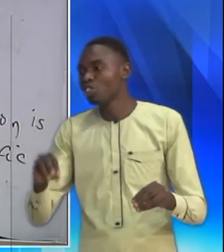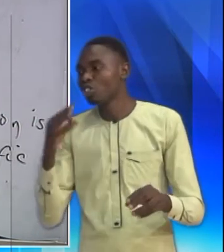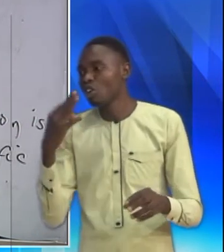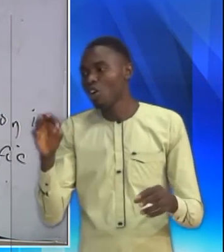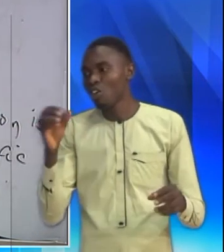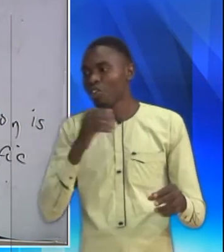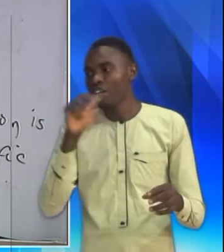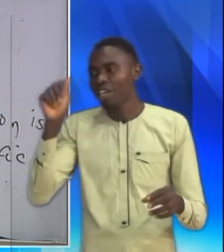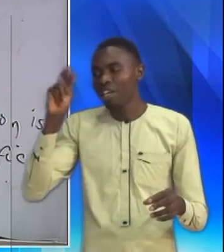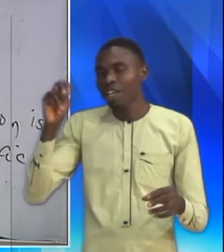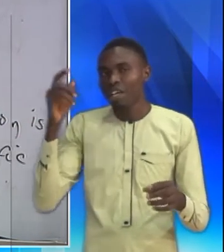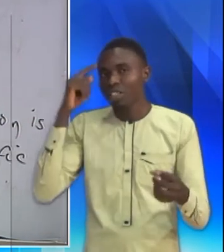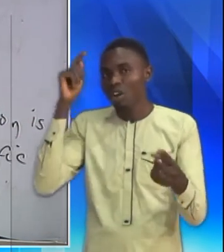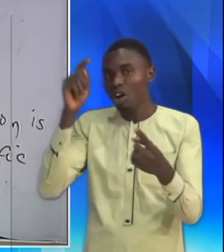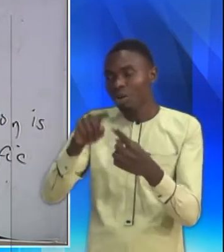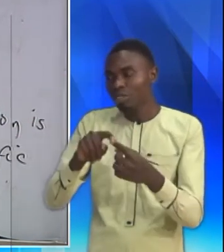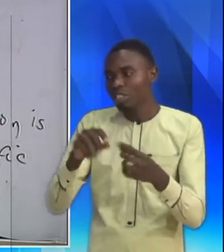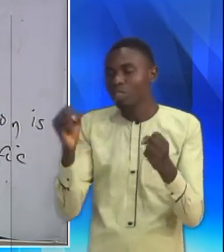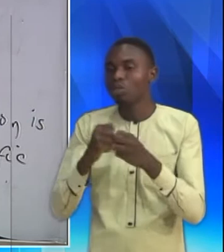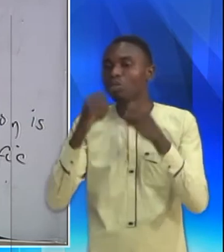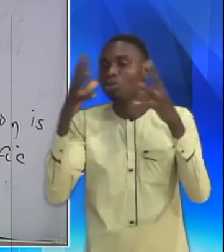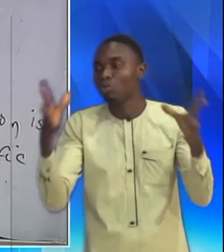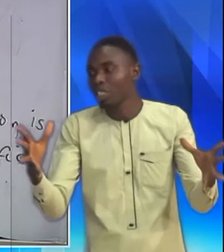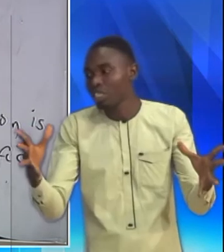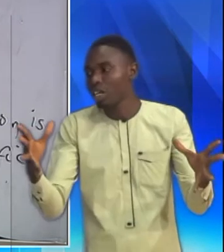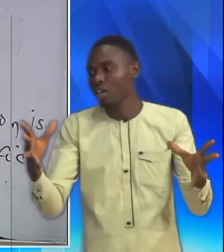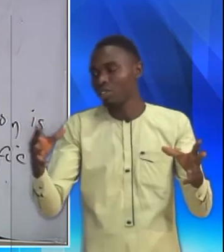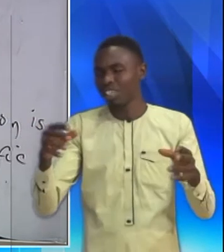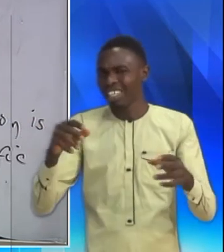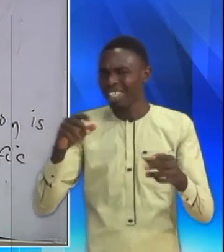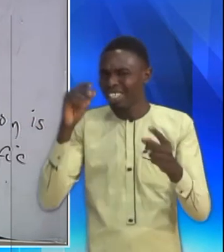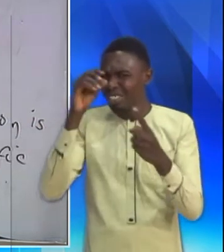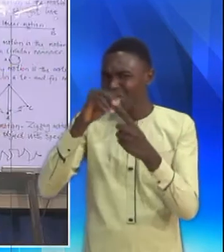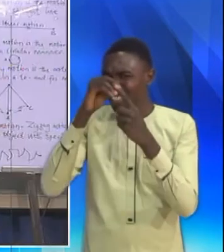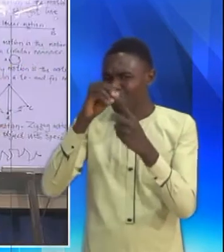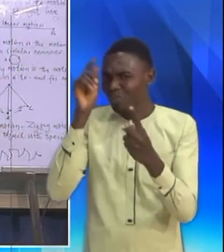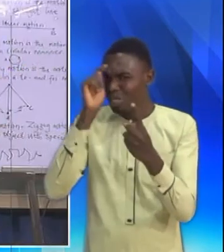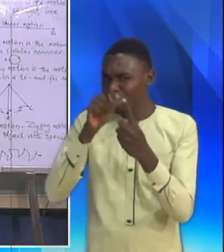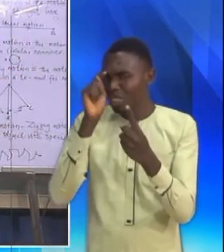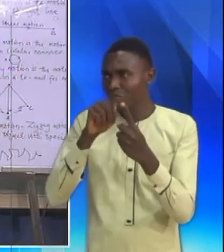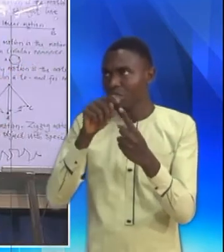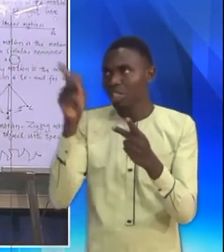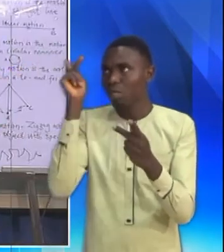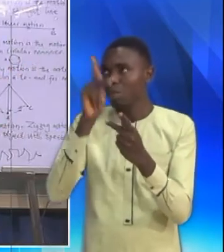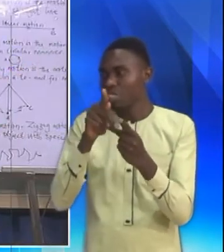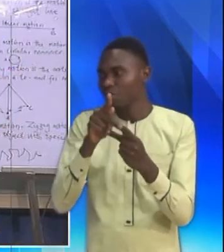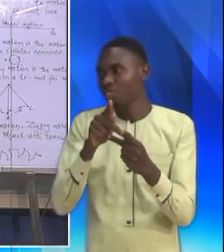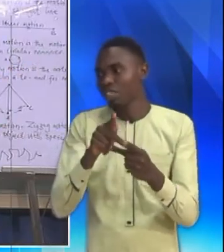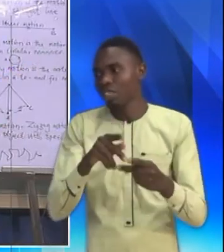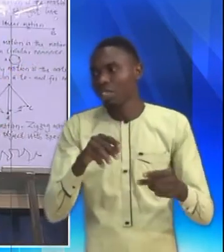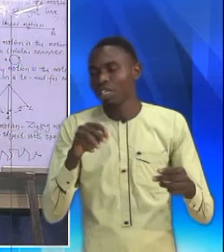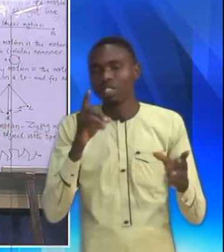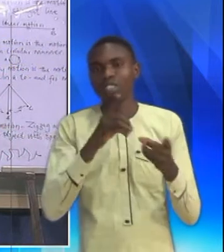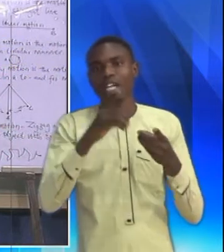zigzag motion. So, zigzag motion can best be explained